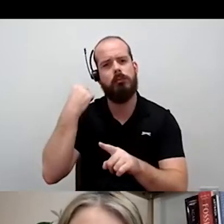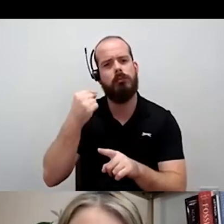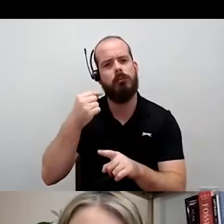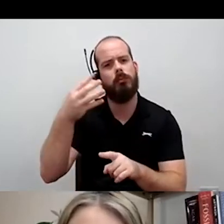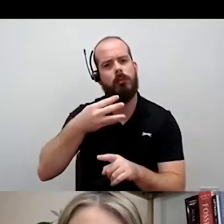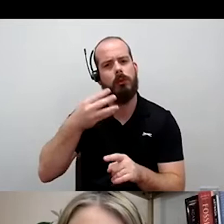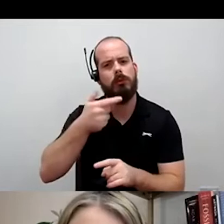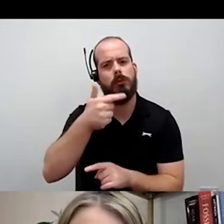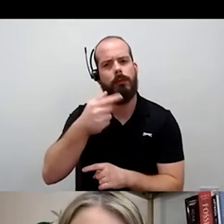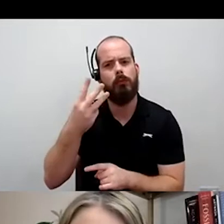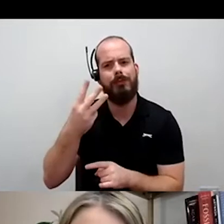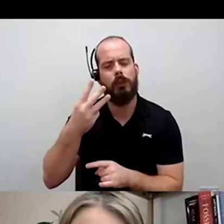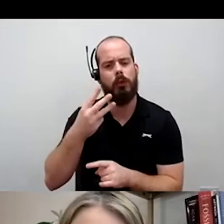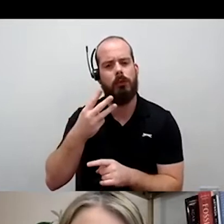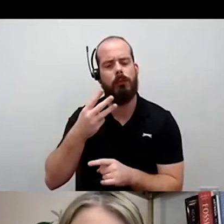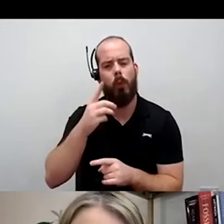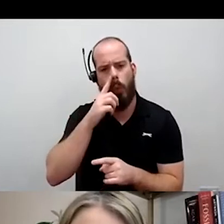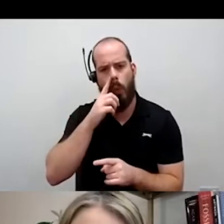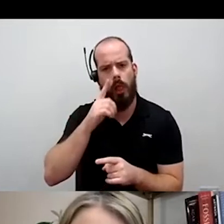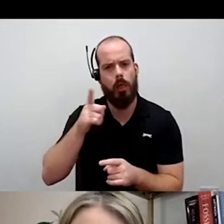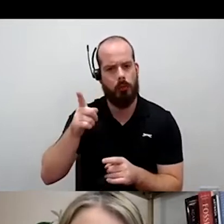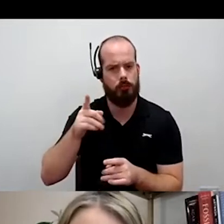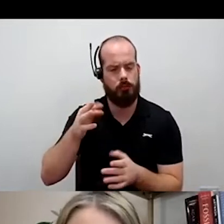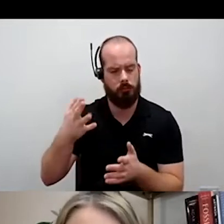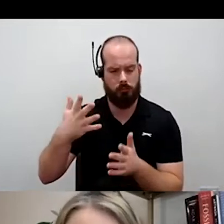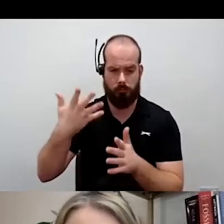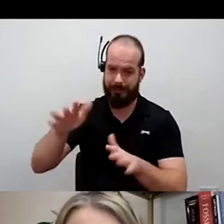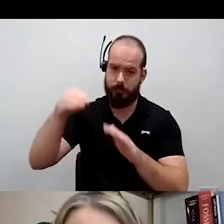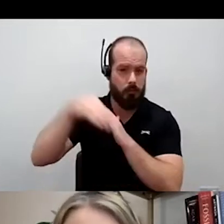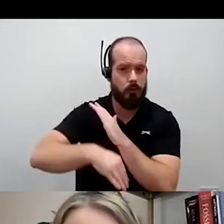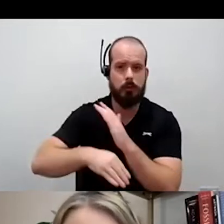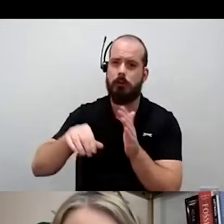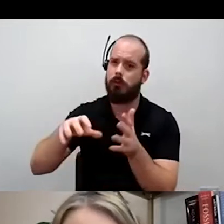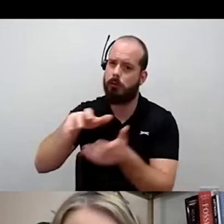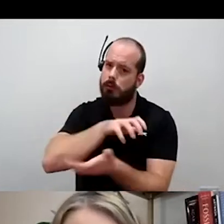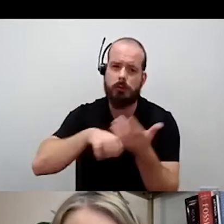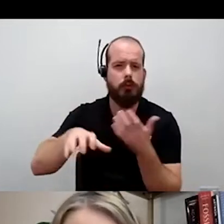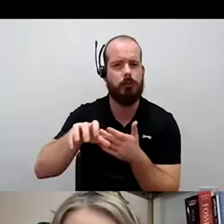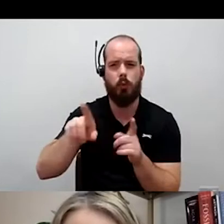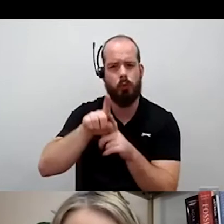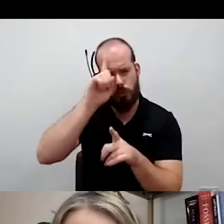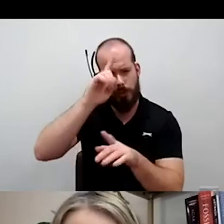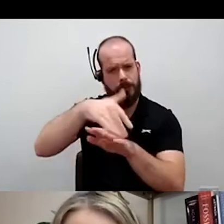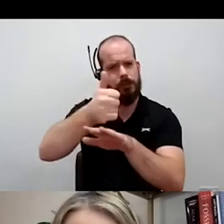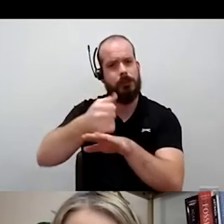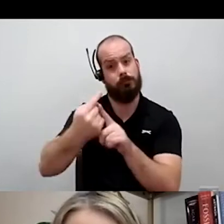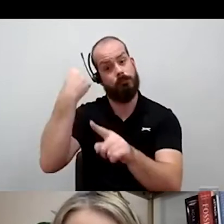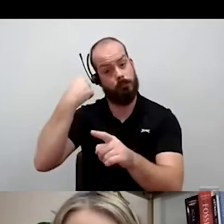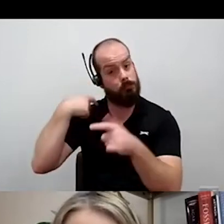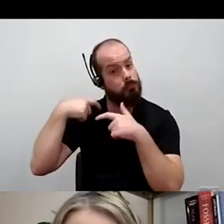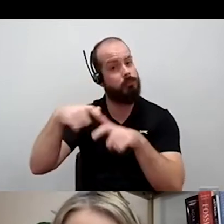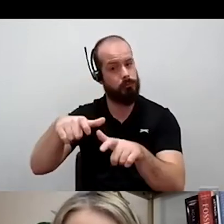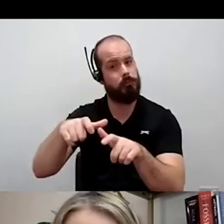73 in Denmark mainly, and maybe some in Germany. And then a